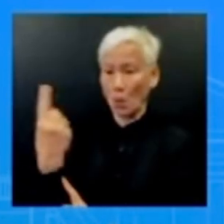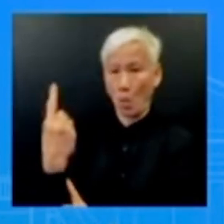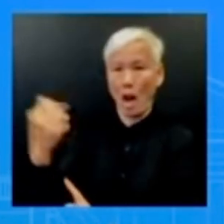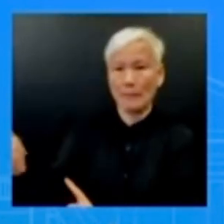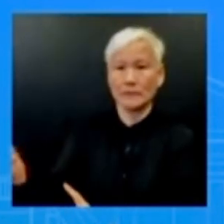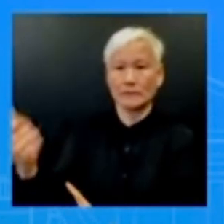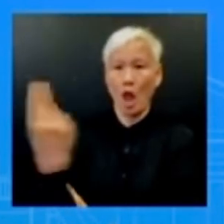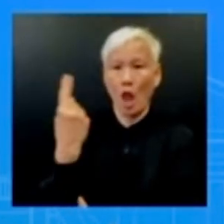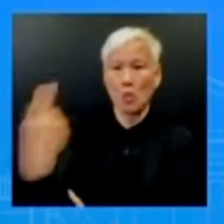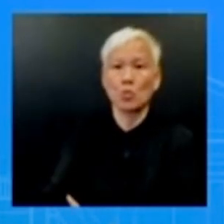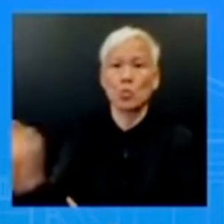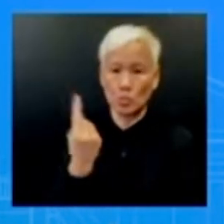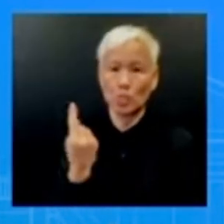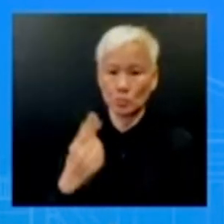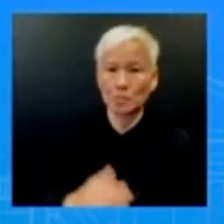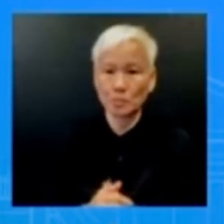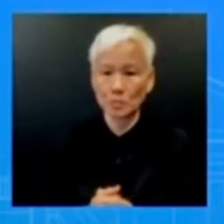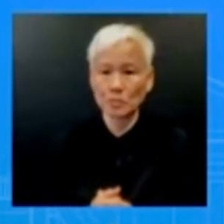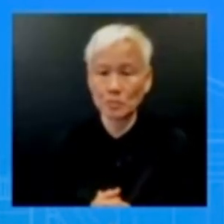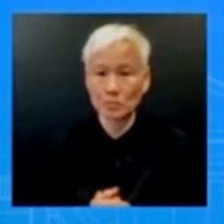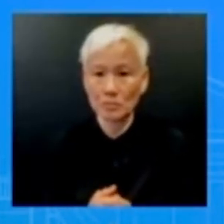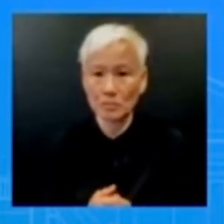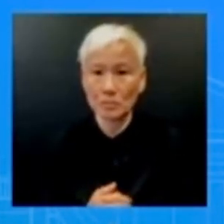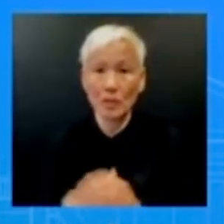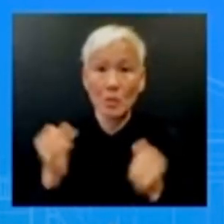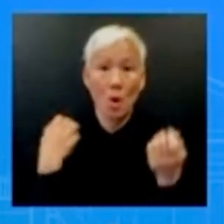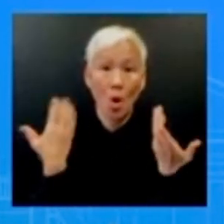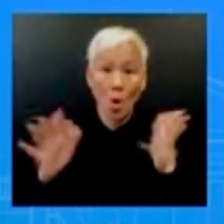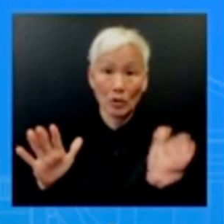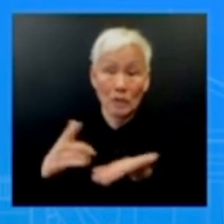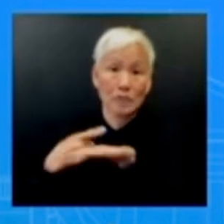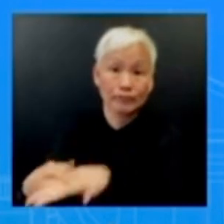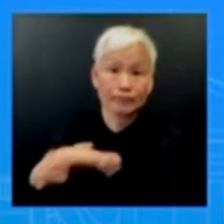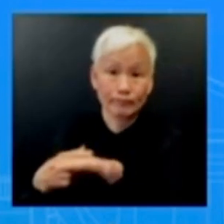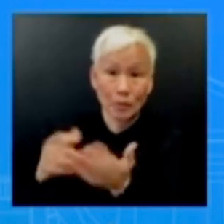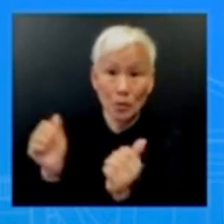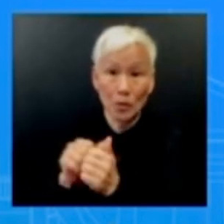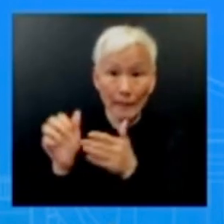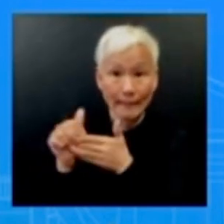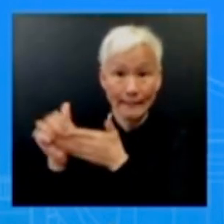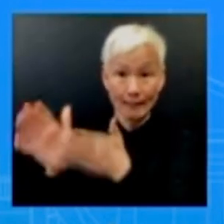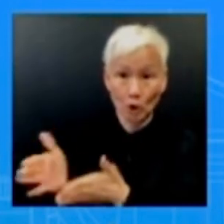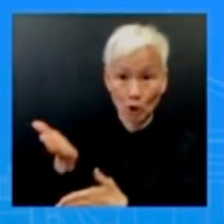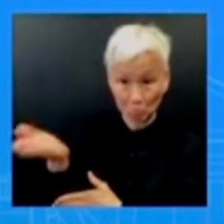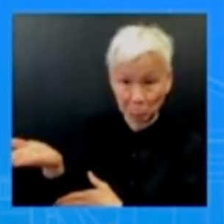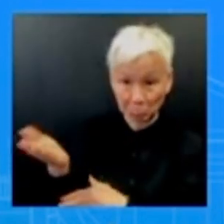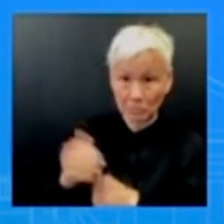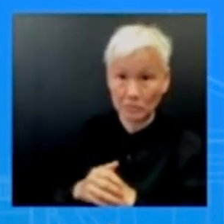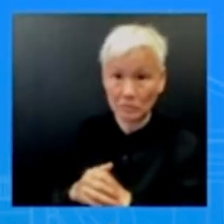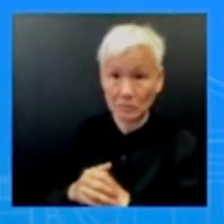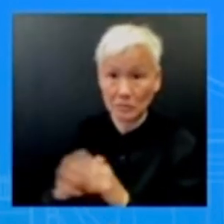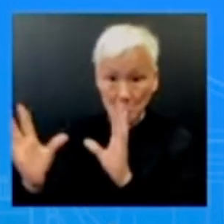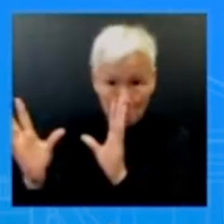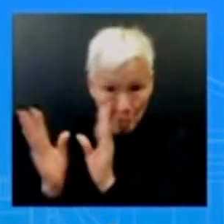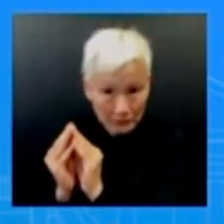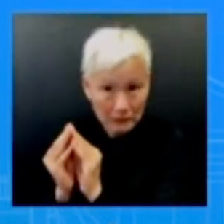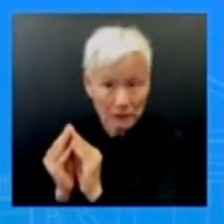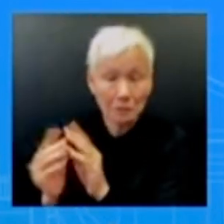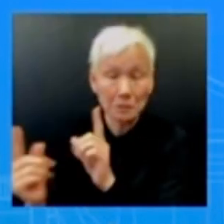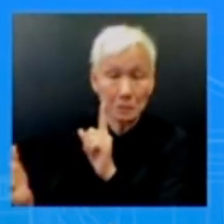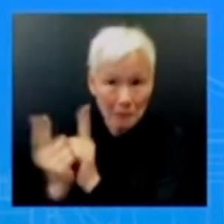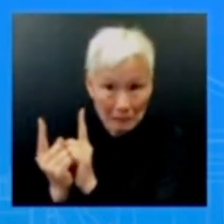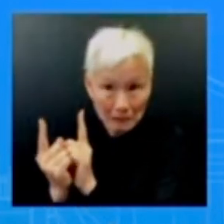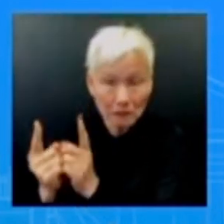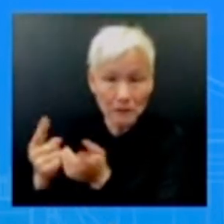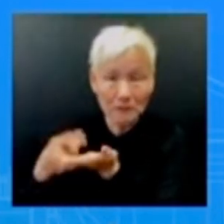release during that trip? He certainly had discussions with the leaders that he met there about Mr. Woodkey, as you would expect him to. And where is Mr. Woodkey right now? I'm not going to